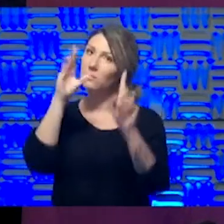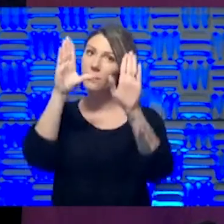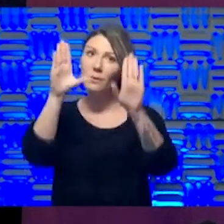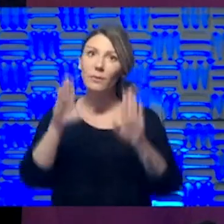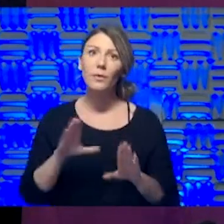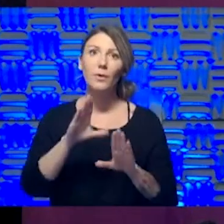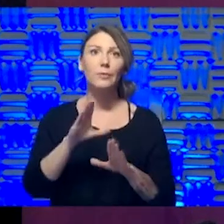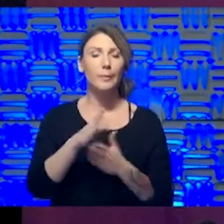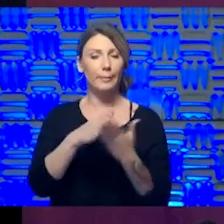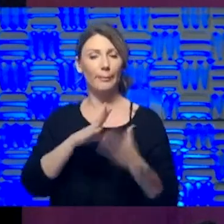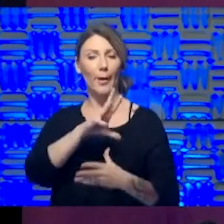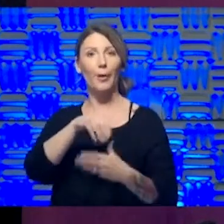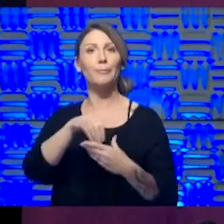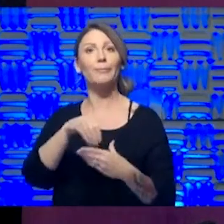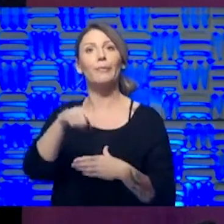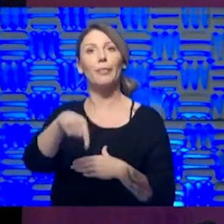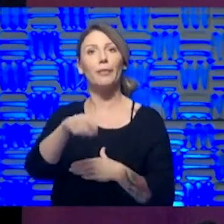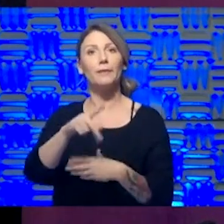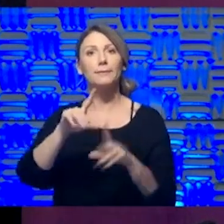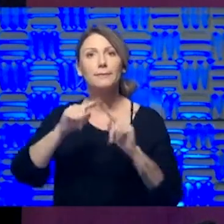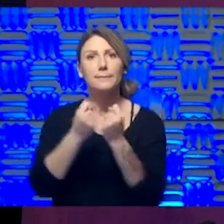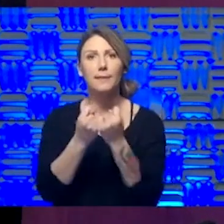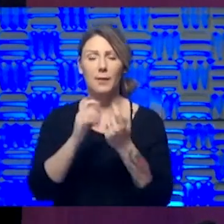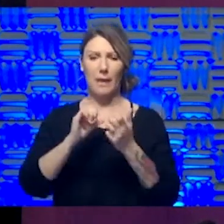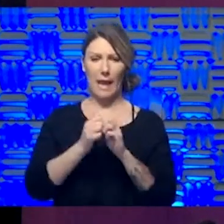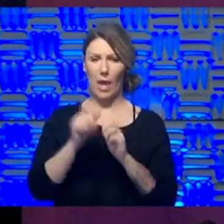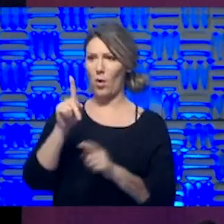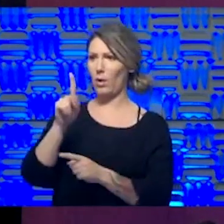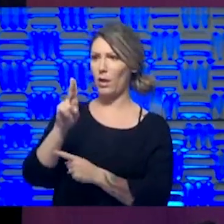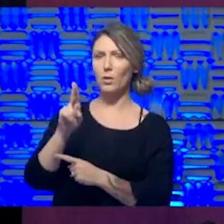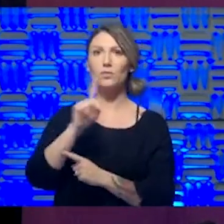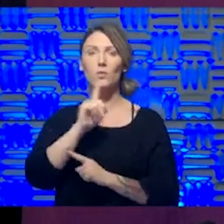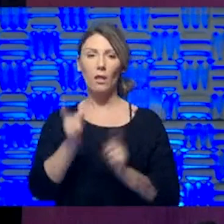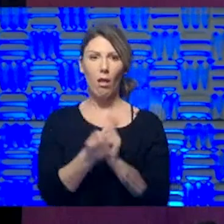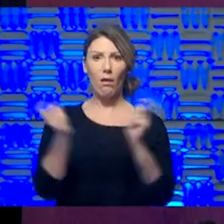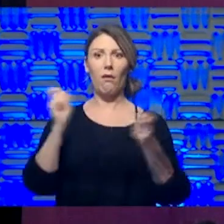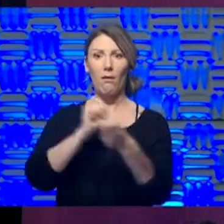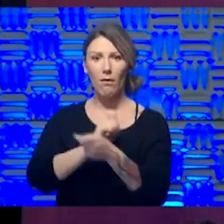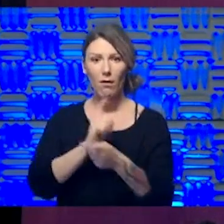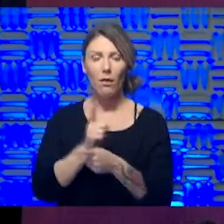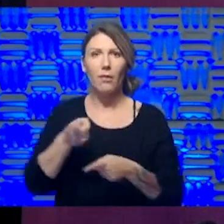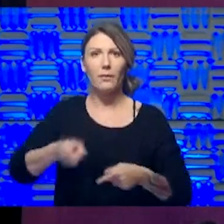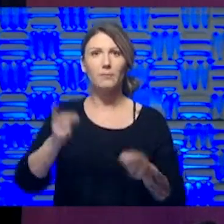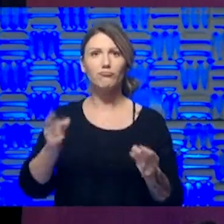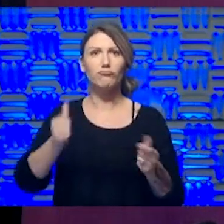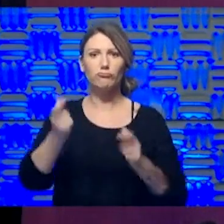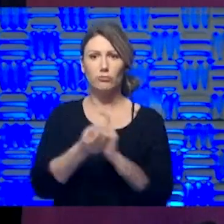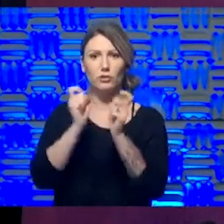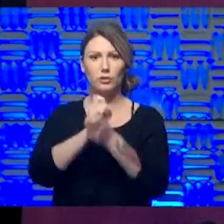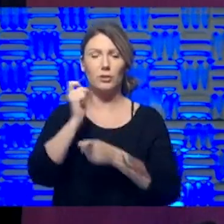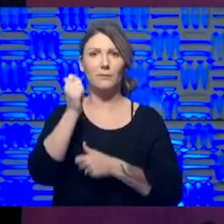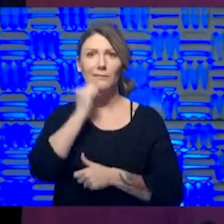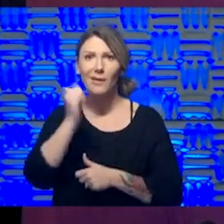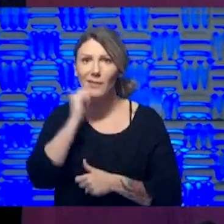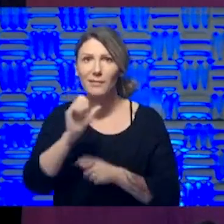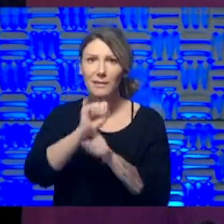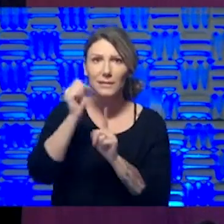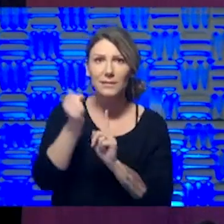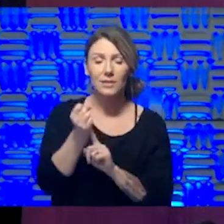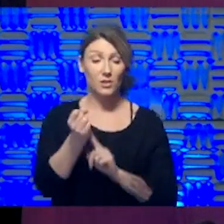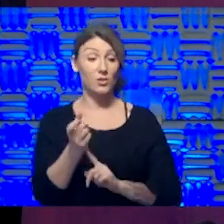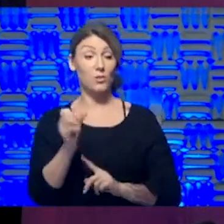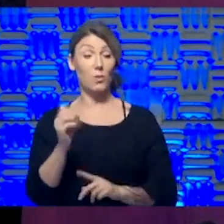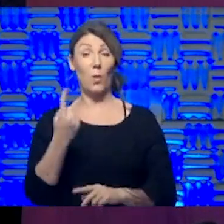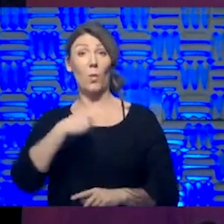this team and see how KU has adapted to this rapid situation. And I'm in daily meetings to talk about how we in the Cancer Center and we in the